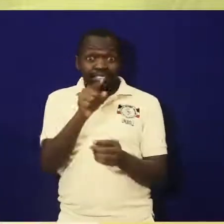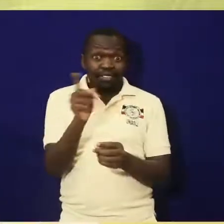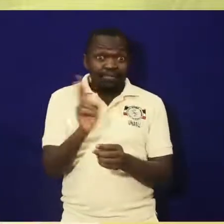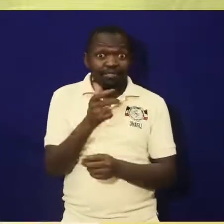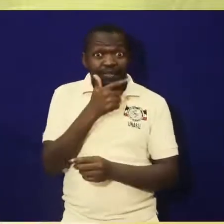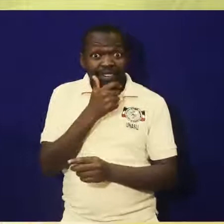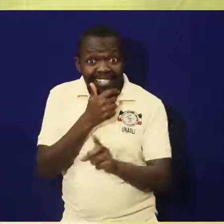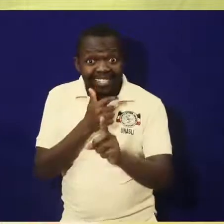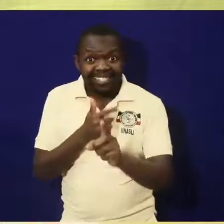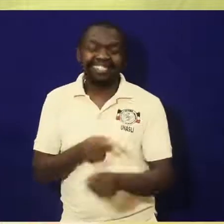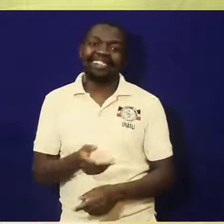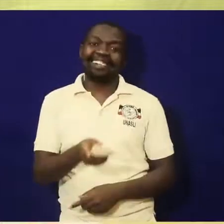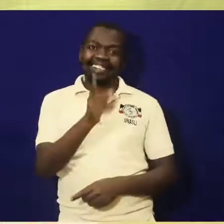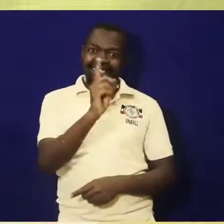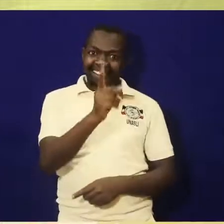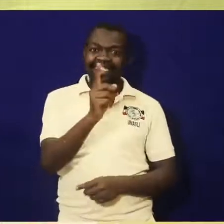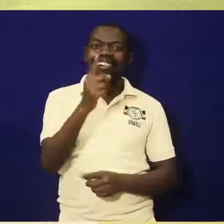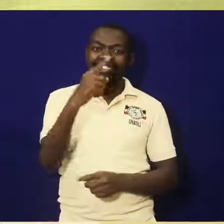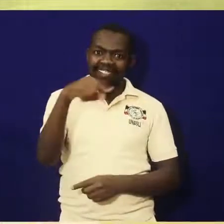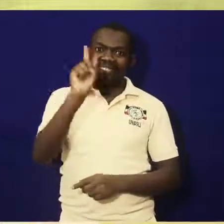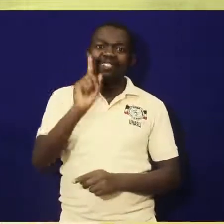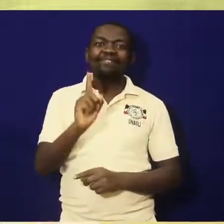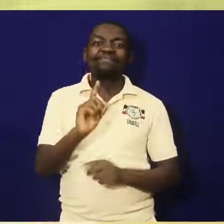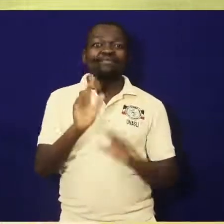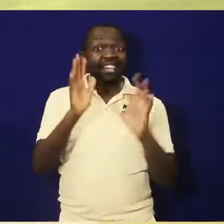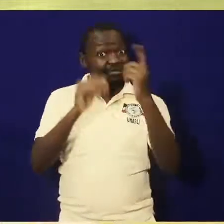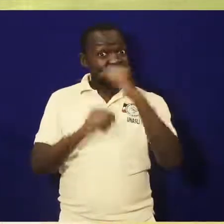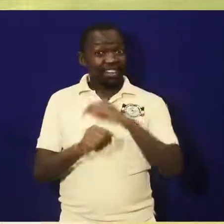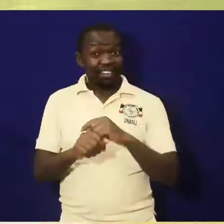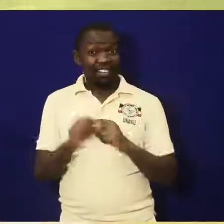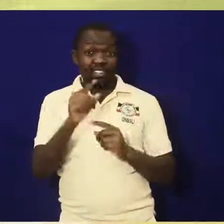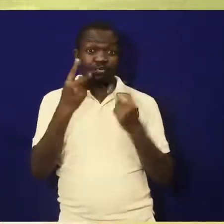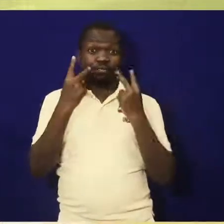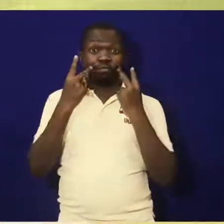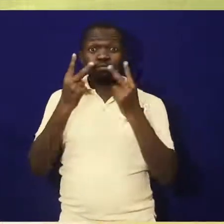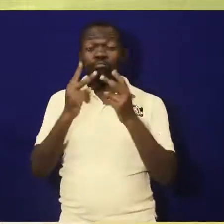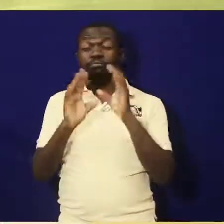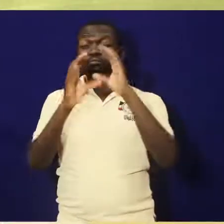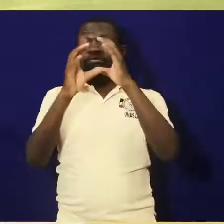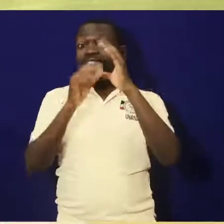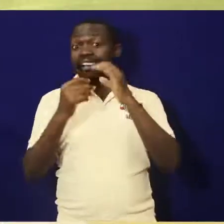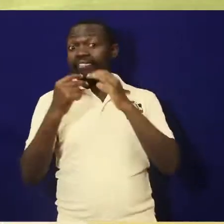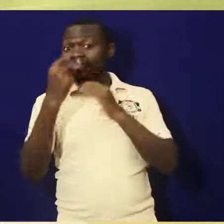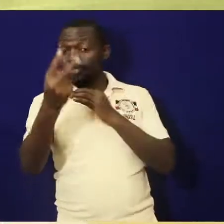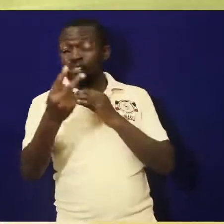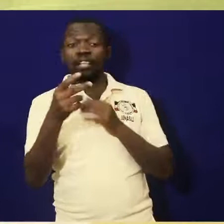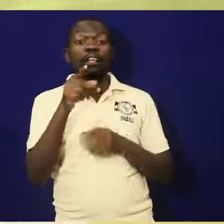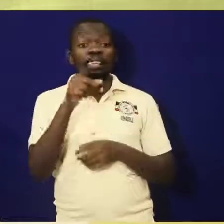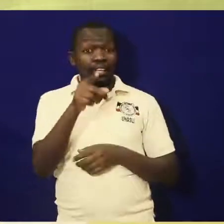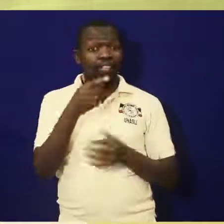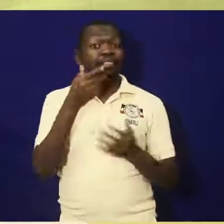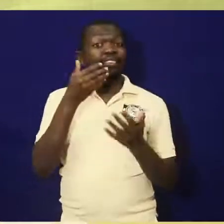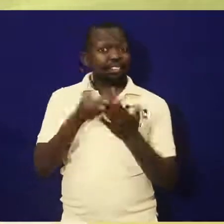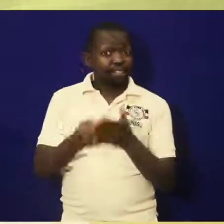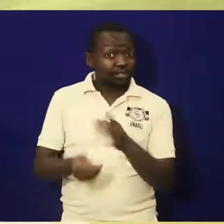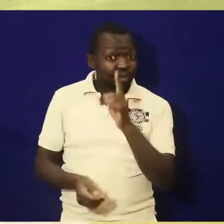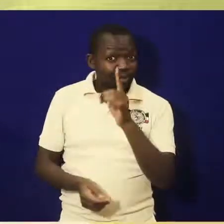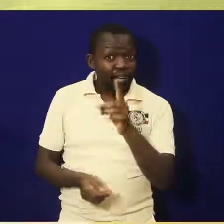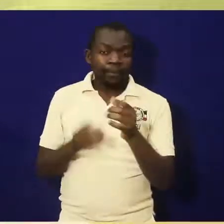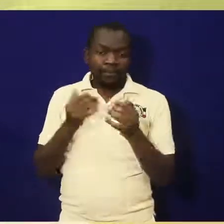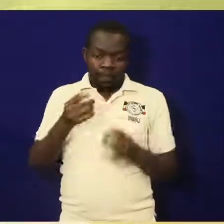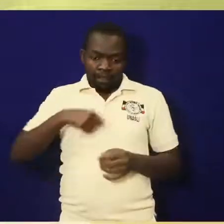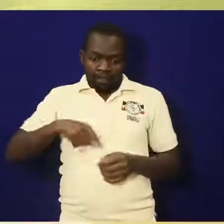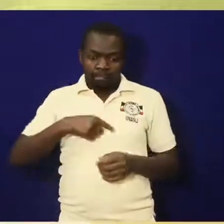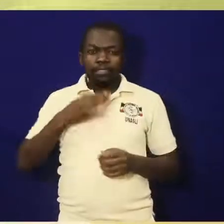That's great. That's what you envision. Then, that's great. Now, let's